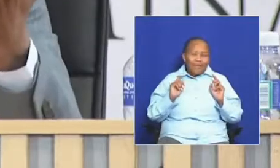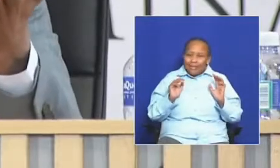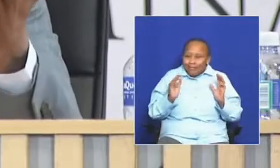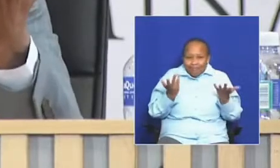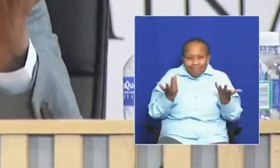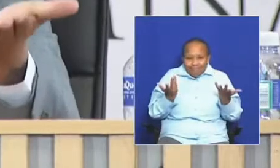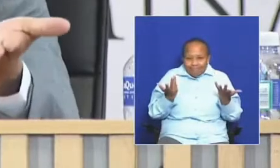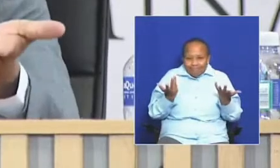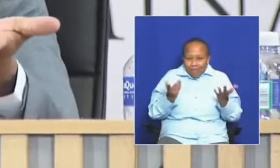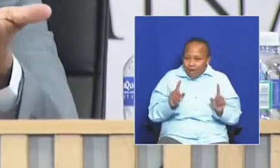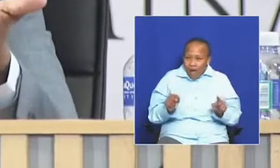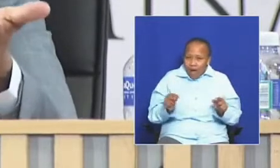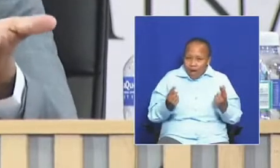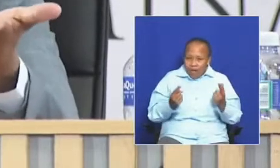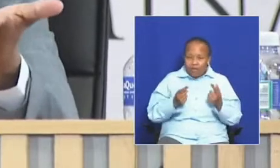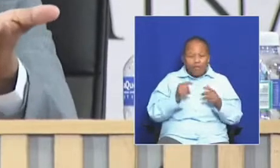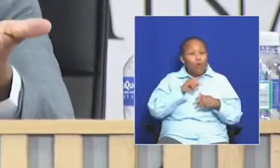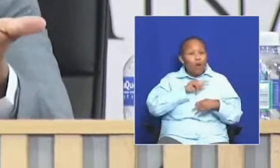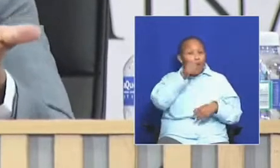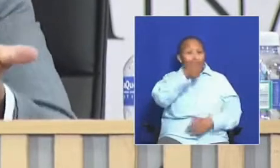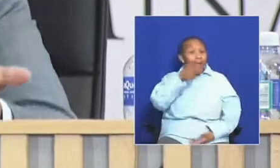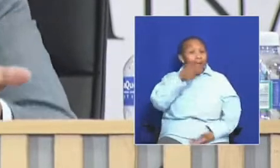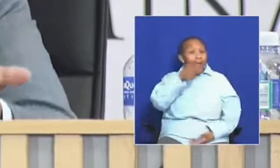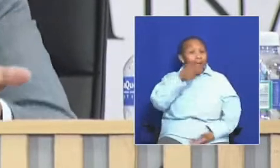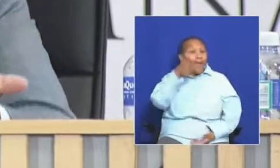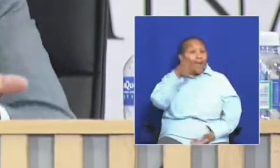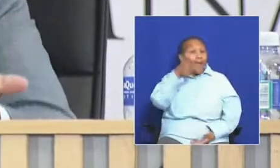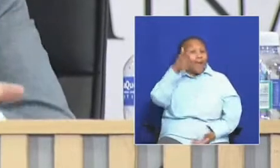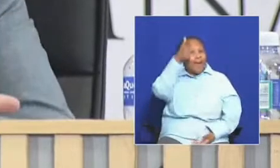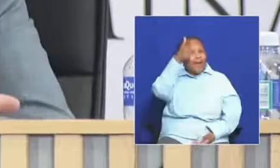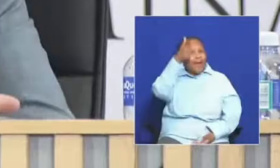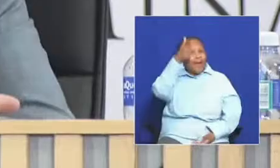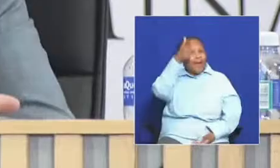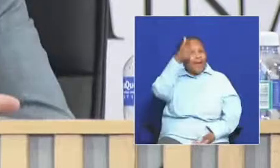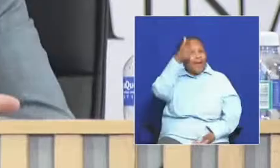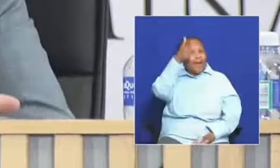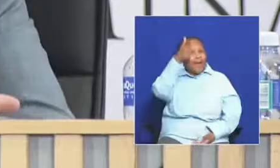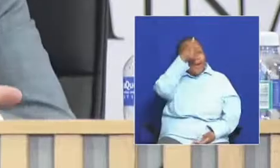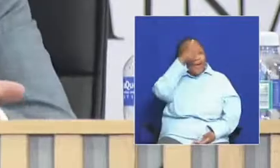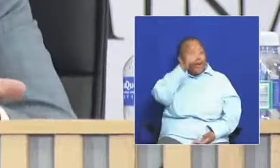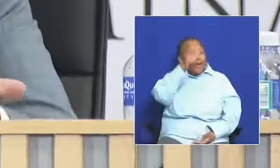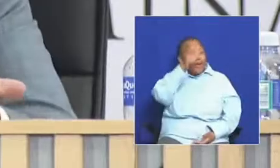SIU said, which is something that I can prove to you is here.